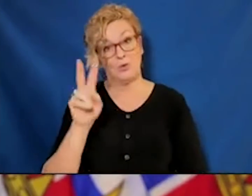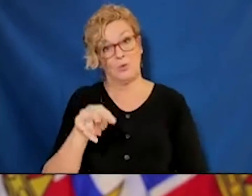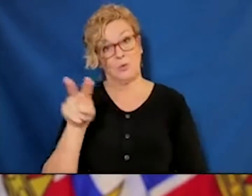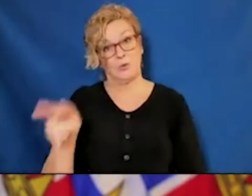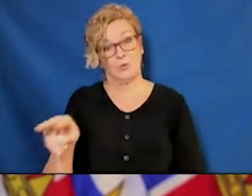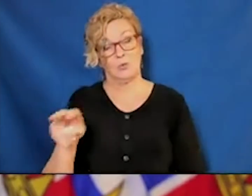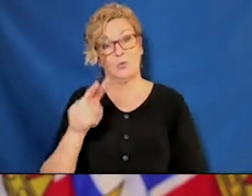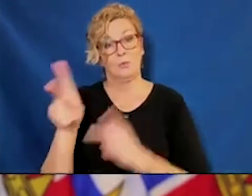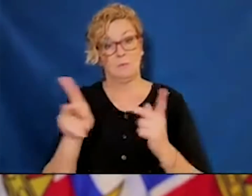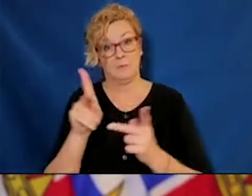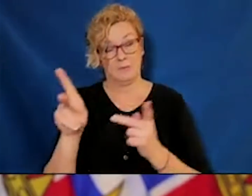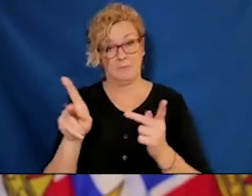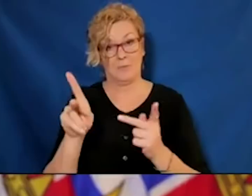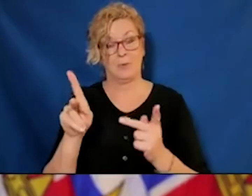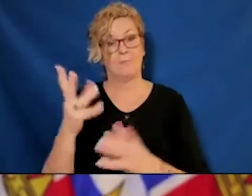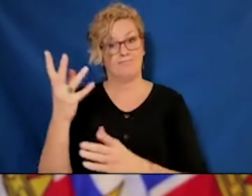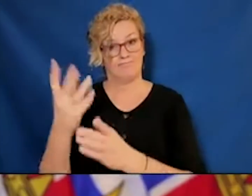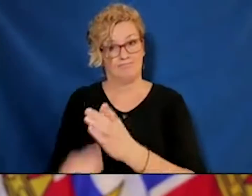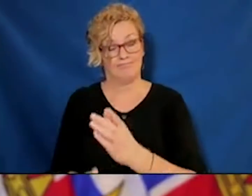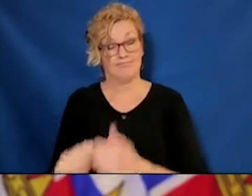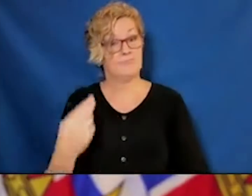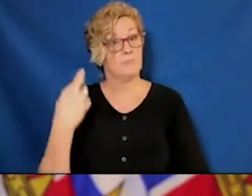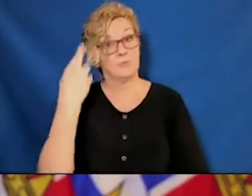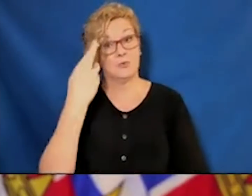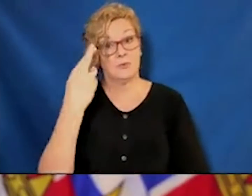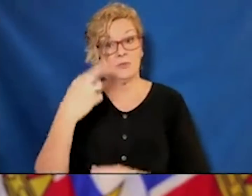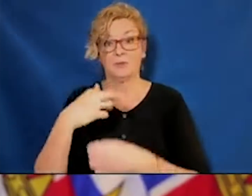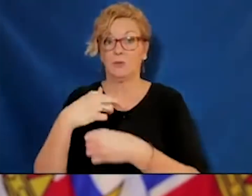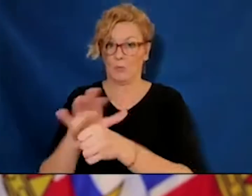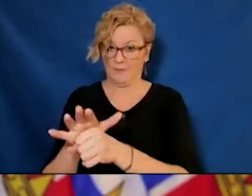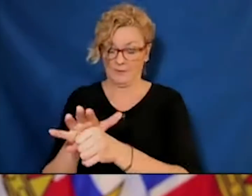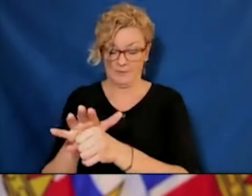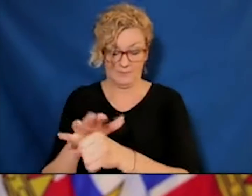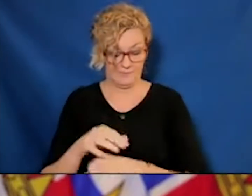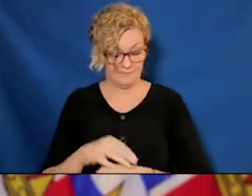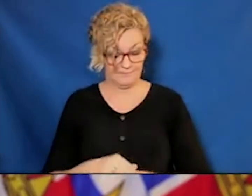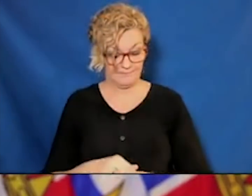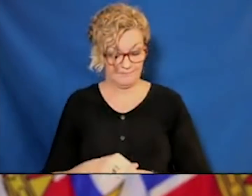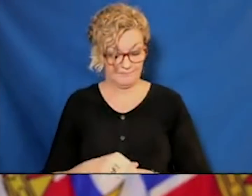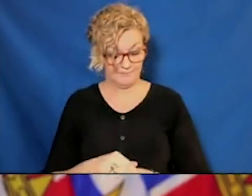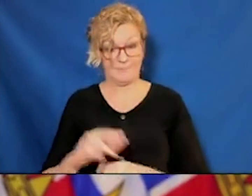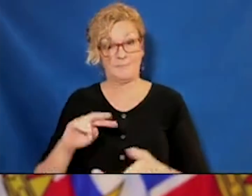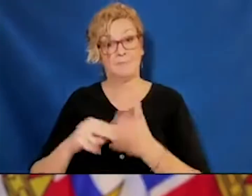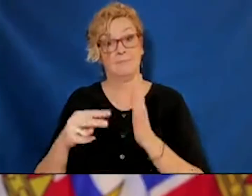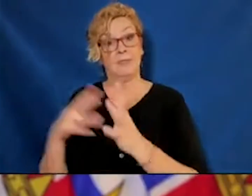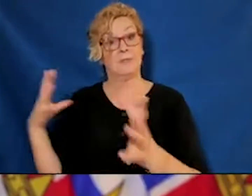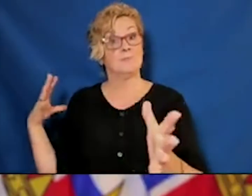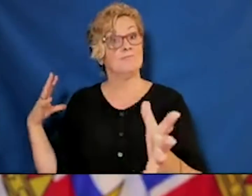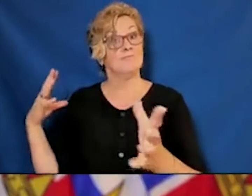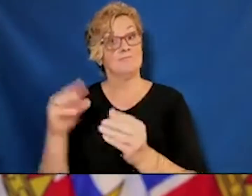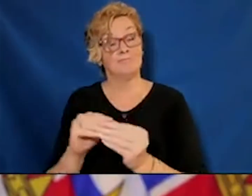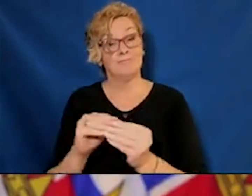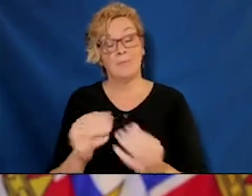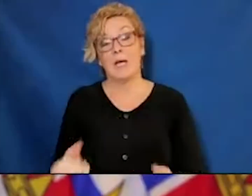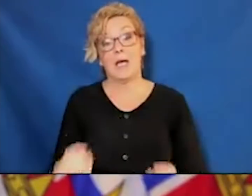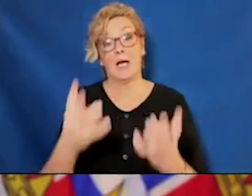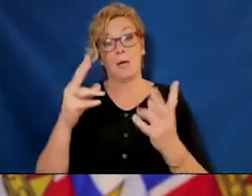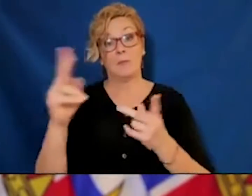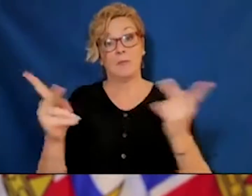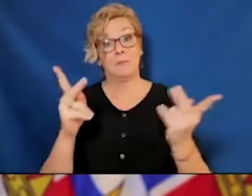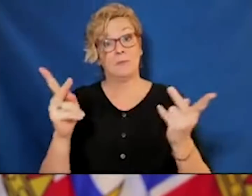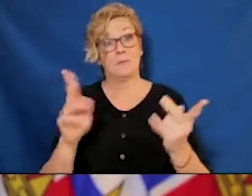now we have over 1,000 people, 1,010 people who have died from COVID-19 in British